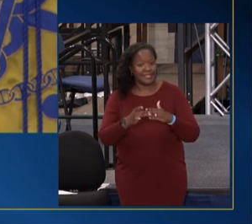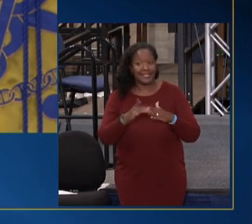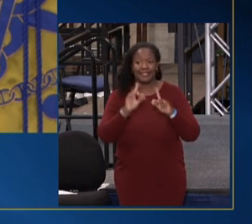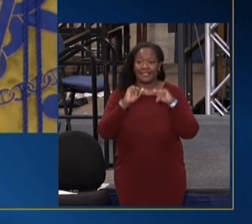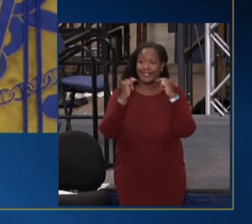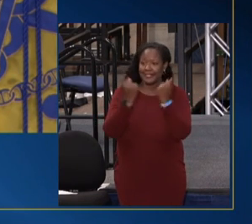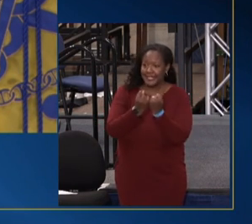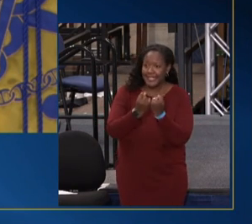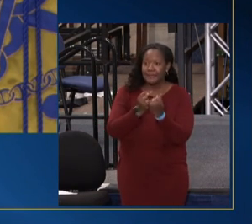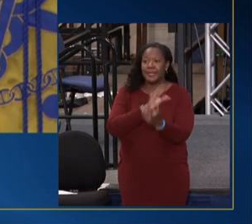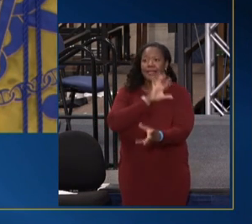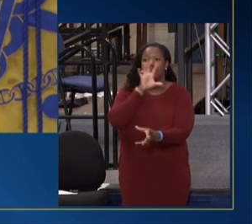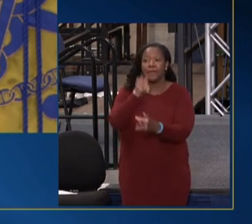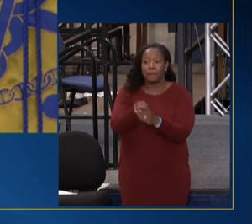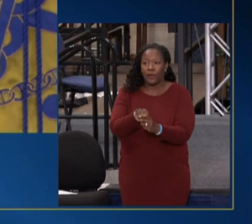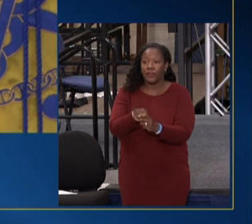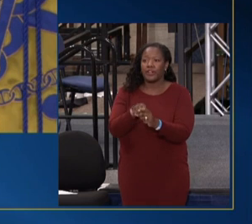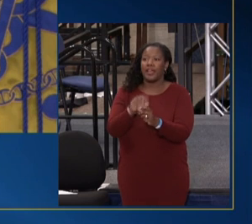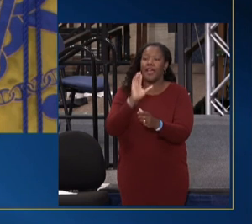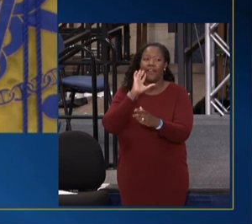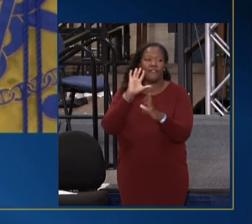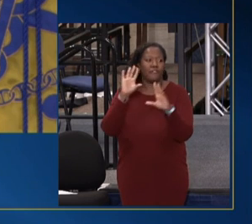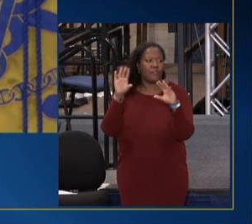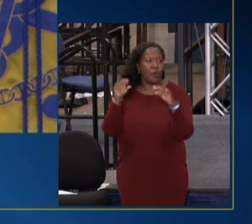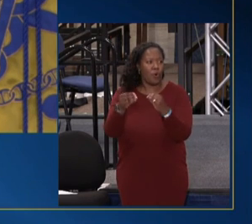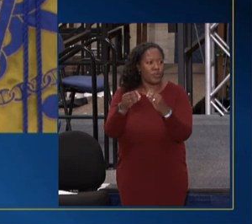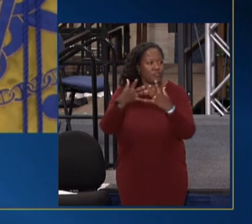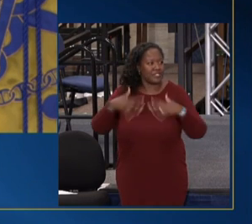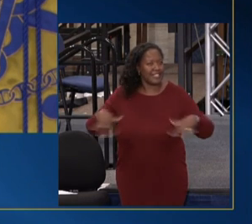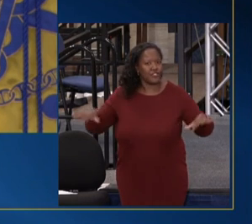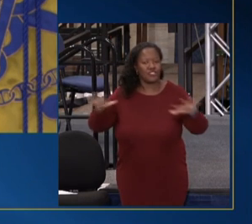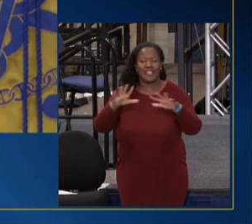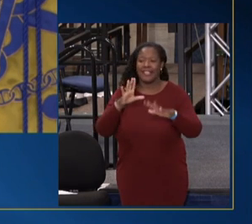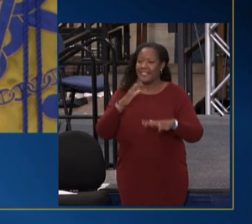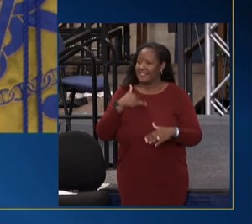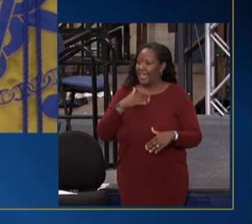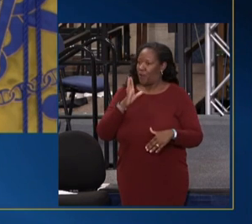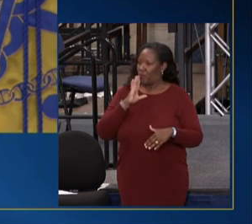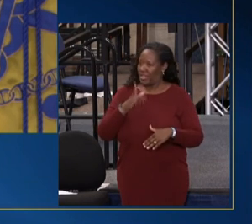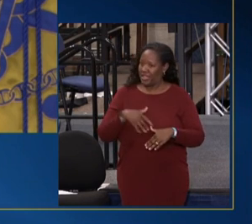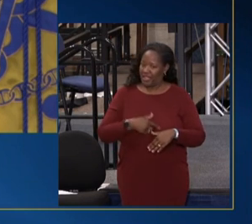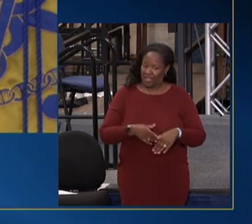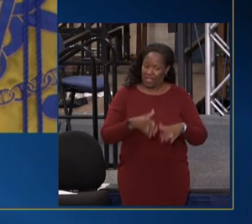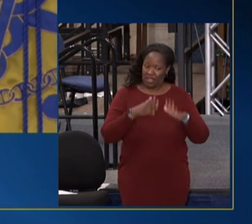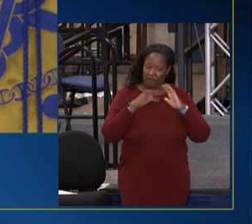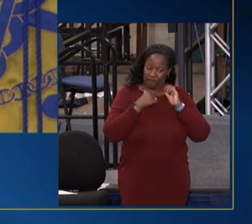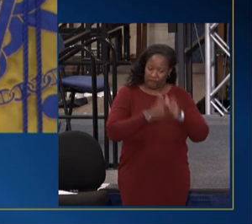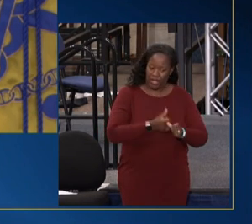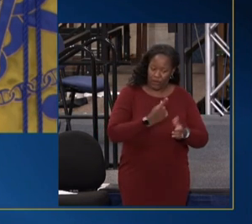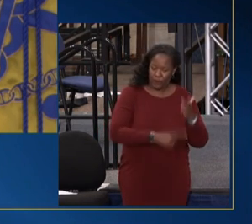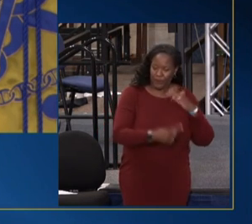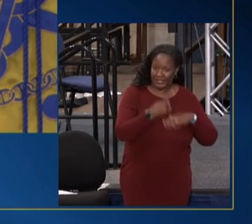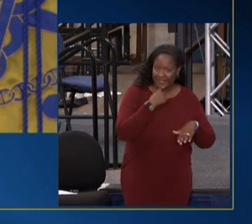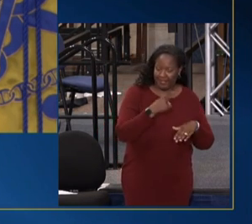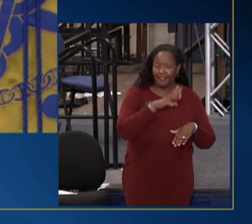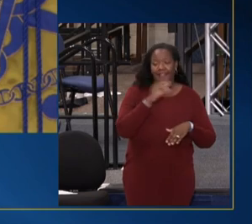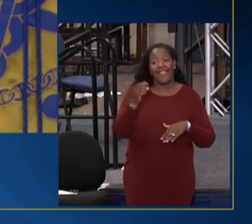part of an enterprise that walks the walk and that strives to make not only our